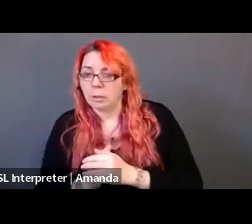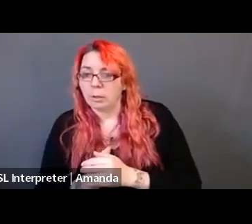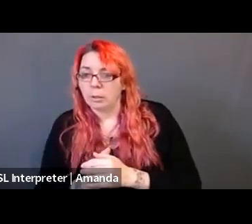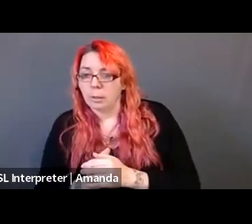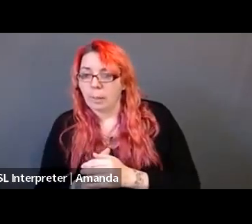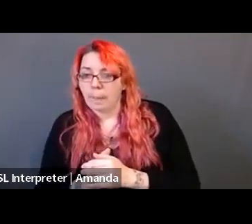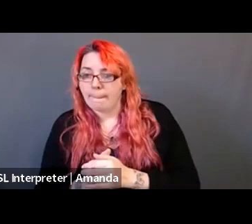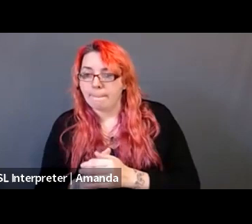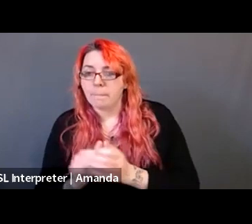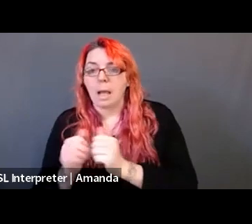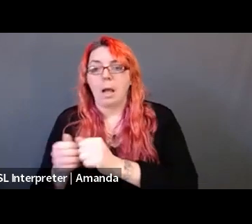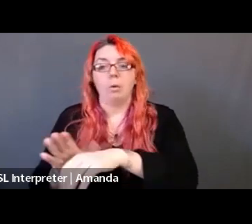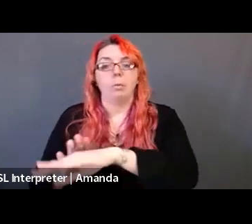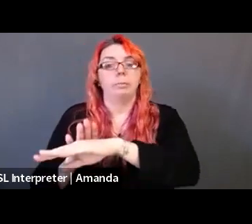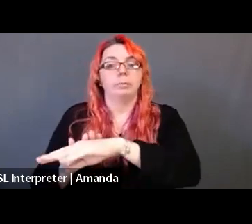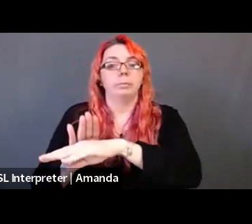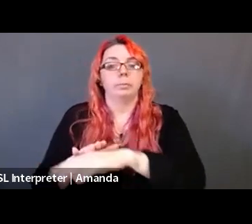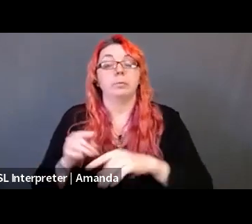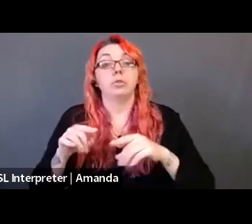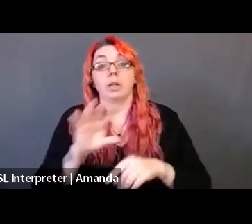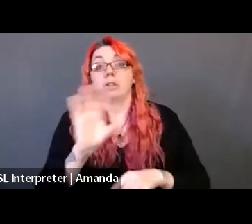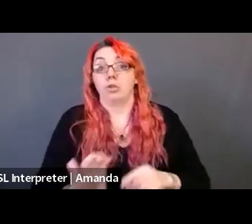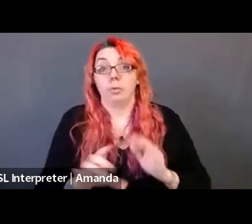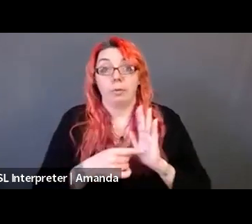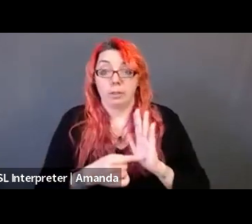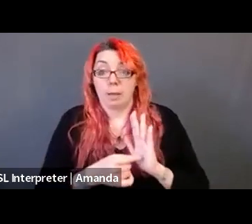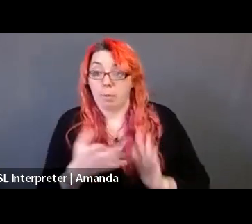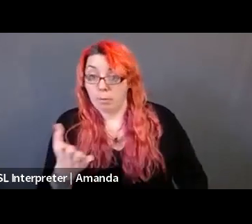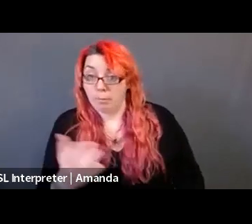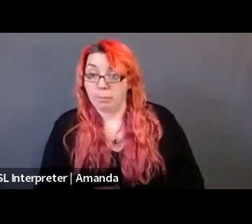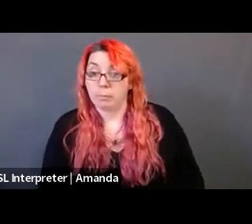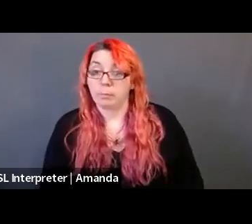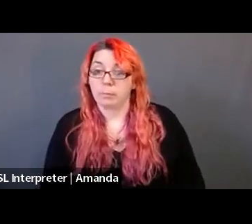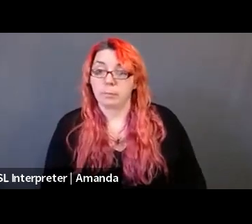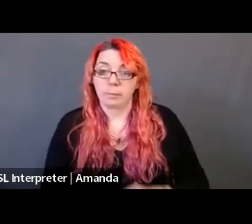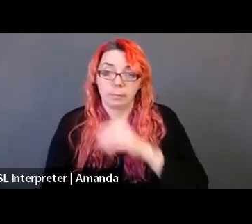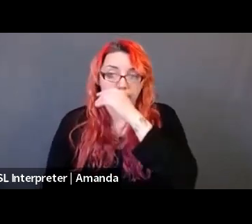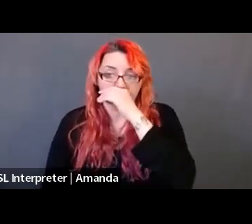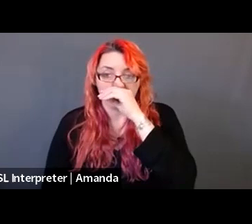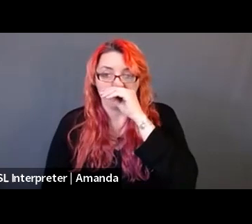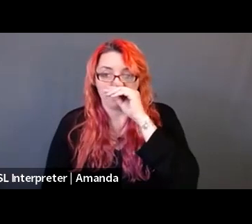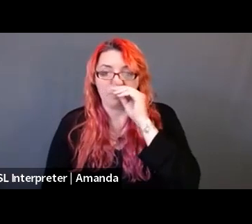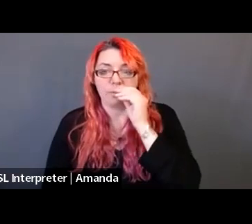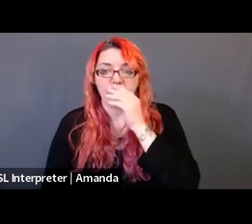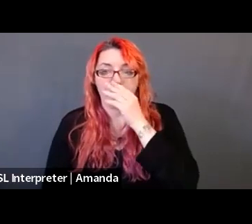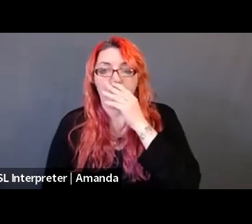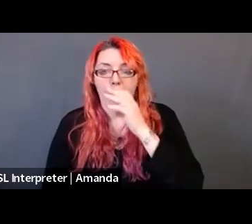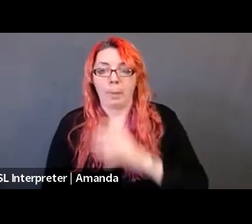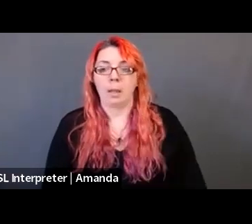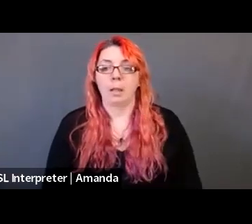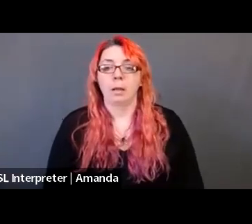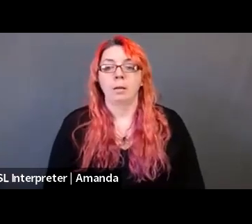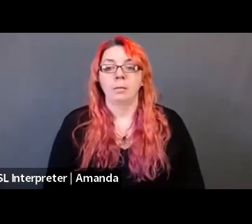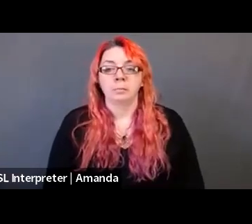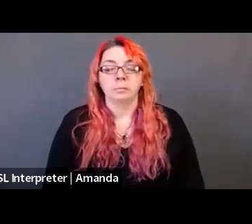call in an issue when it occurs on a Zoom session, and the offer of resources, right? Because again, it's that piece around how